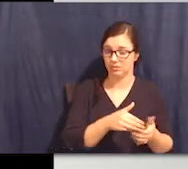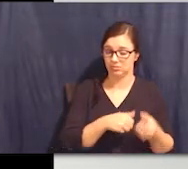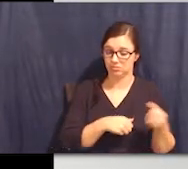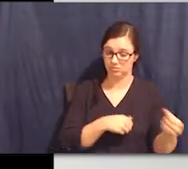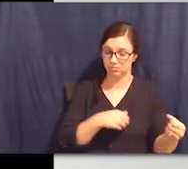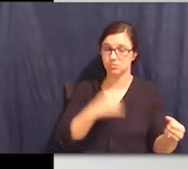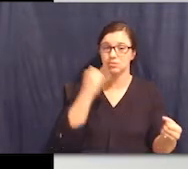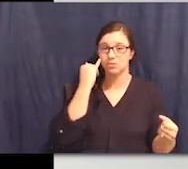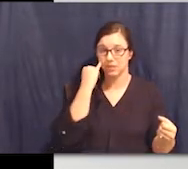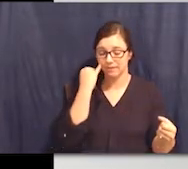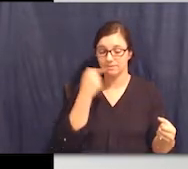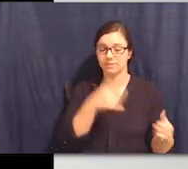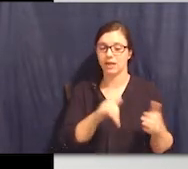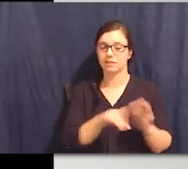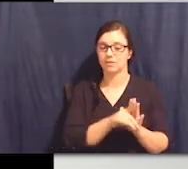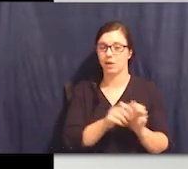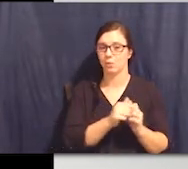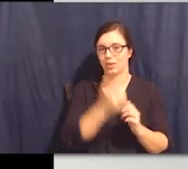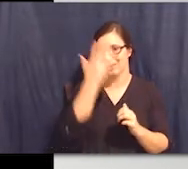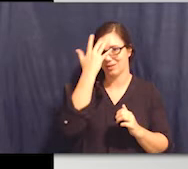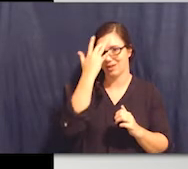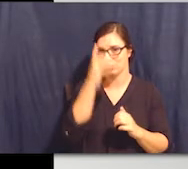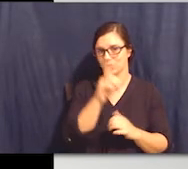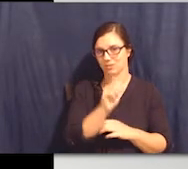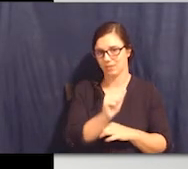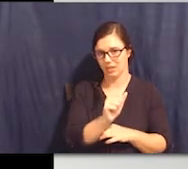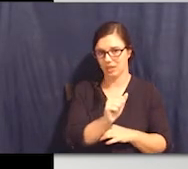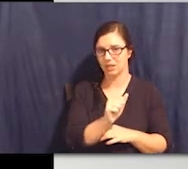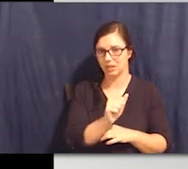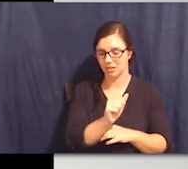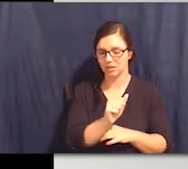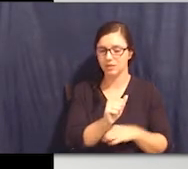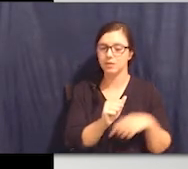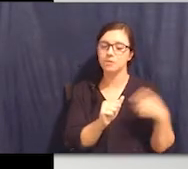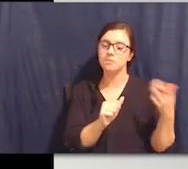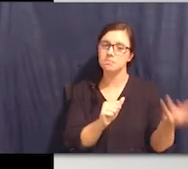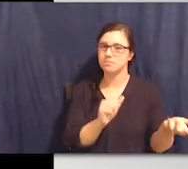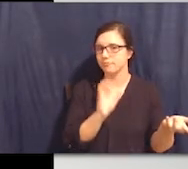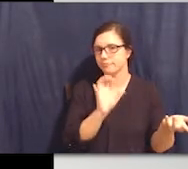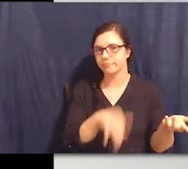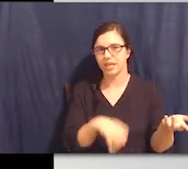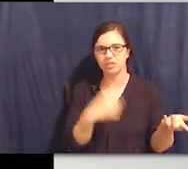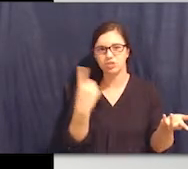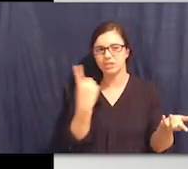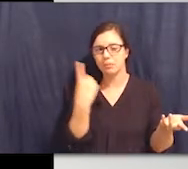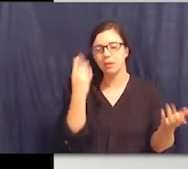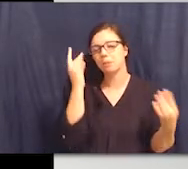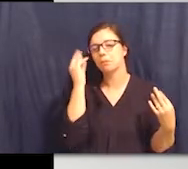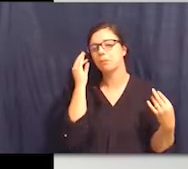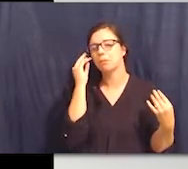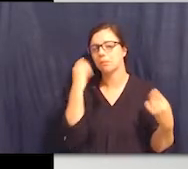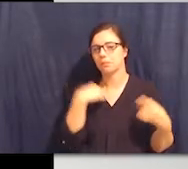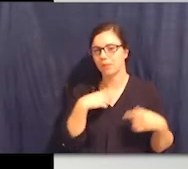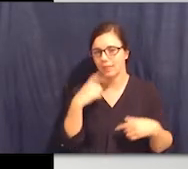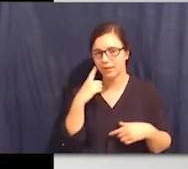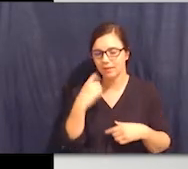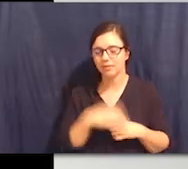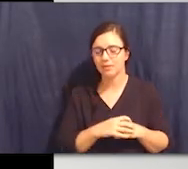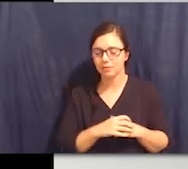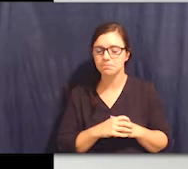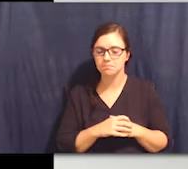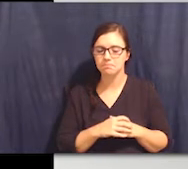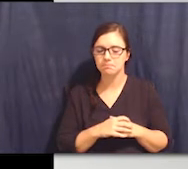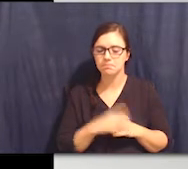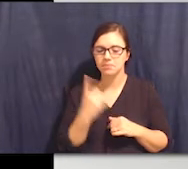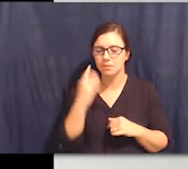setting if you've identified with an intellectual disability. So that's just something to think about, I think, when we look at the